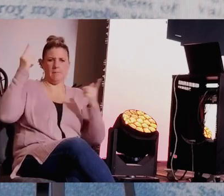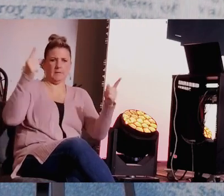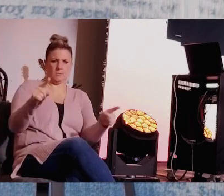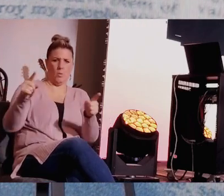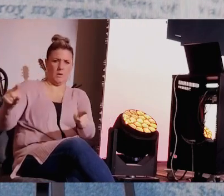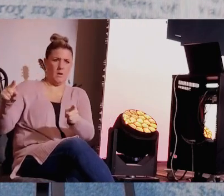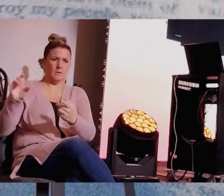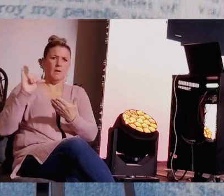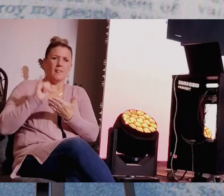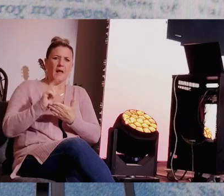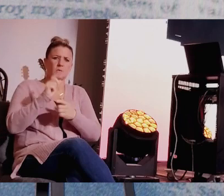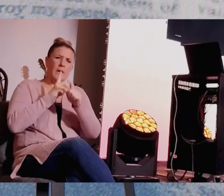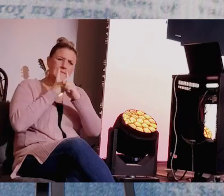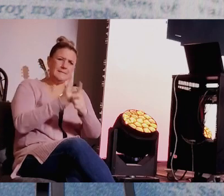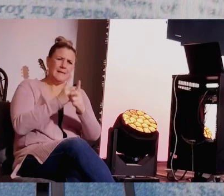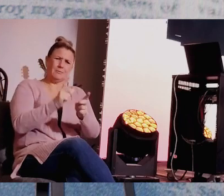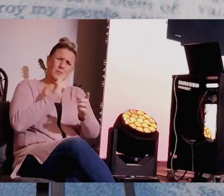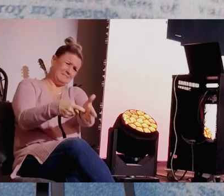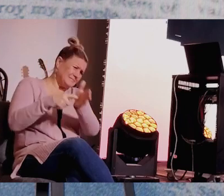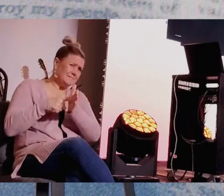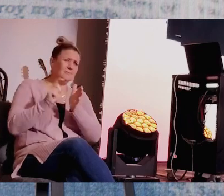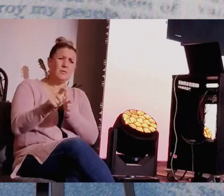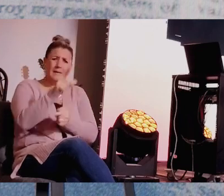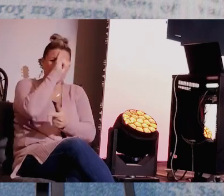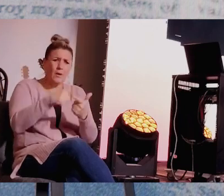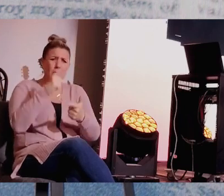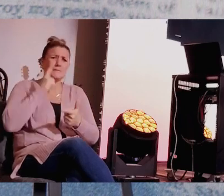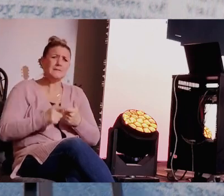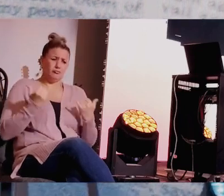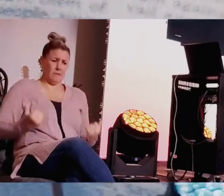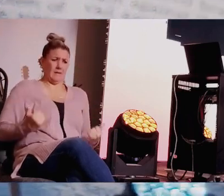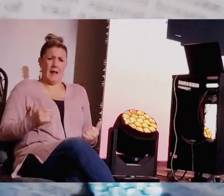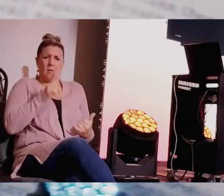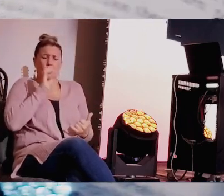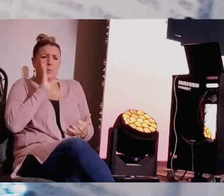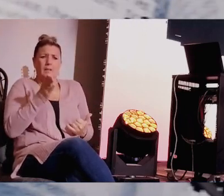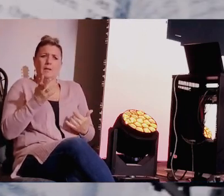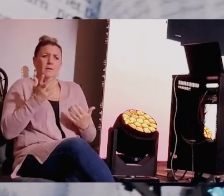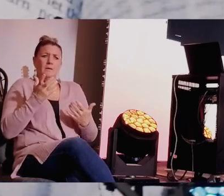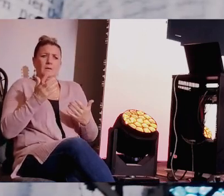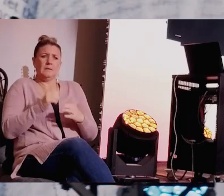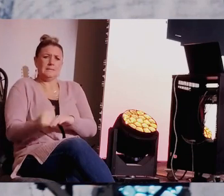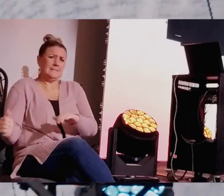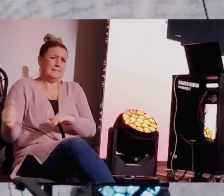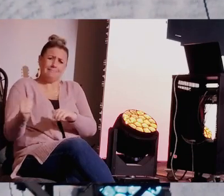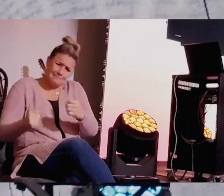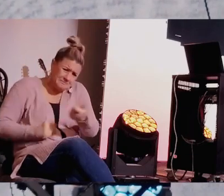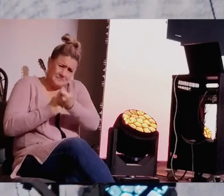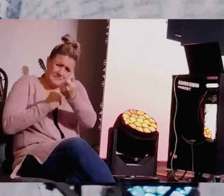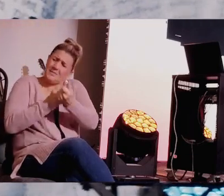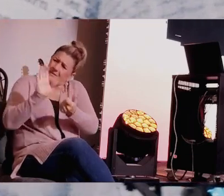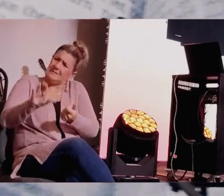that's usually where the discipleship is so needed. You need brothers and sisters right now that are going to send you in and say, what